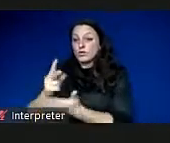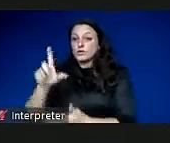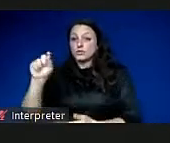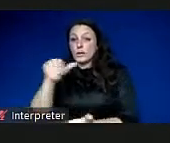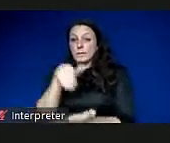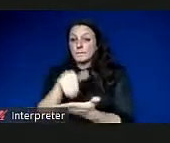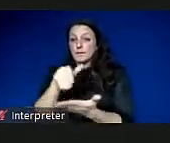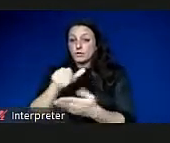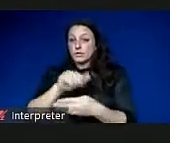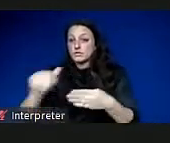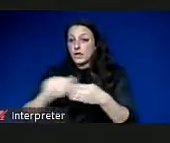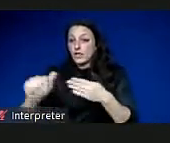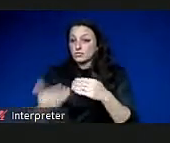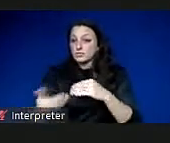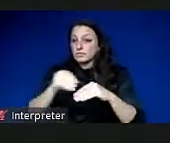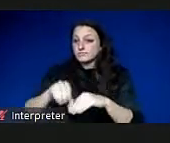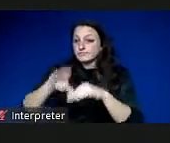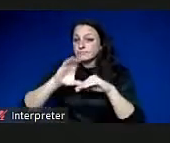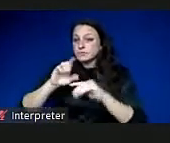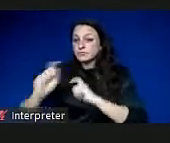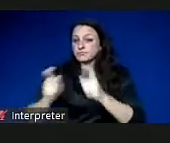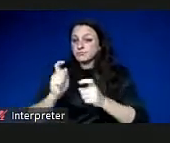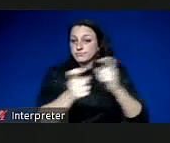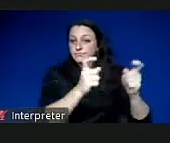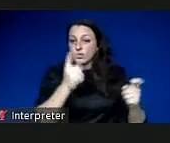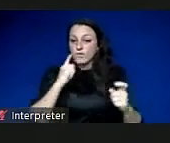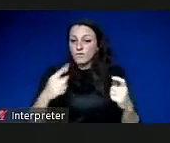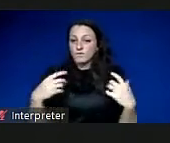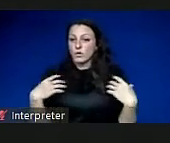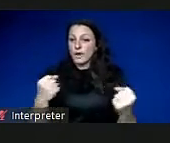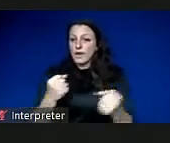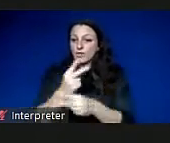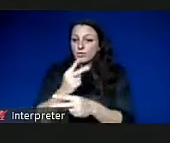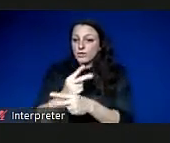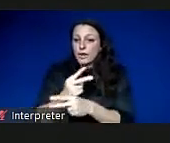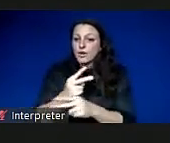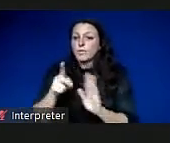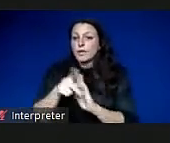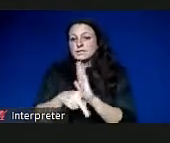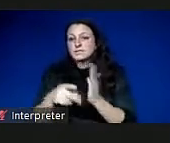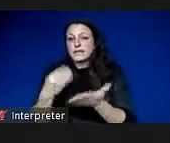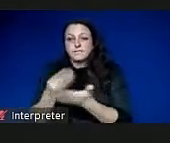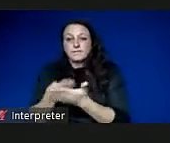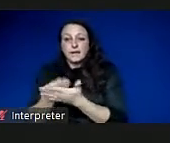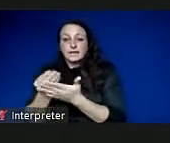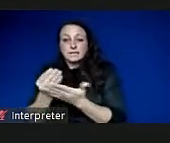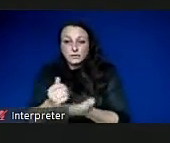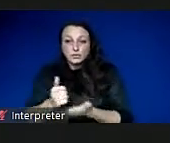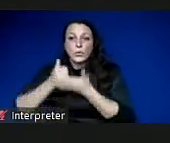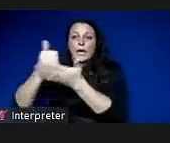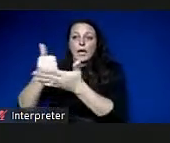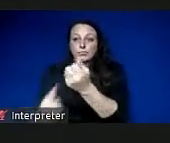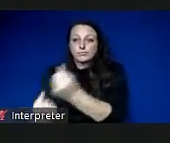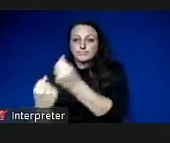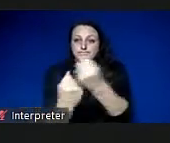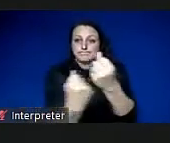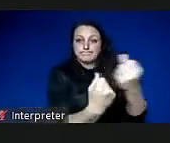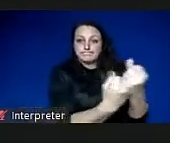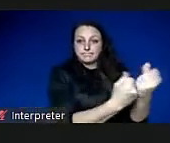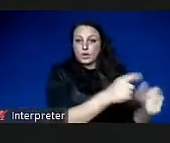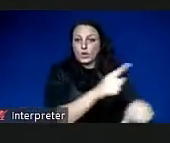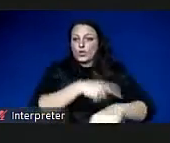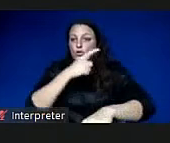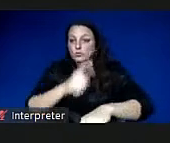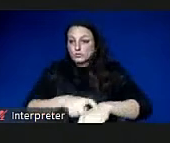to be distributed by healthcare policy and financing to help offset some of those costs and provide some funding to support the